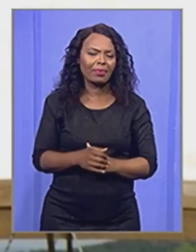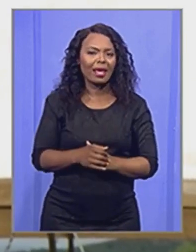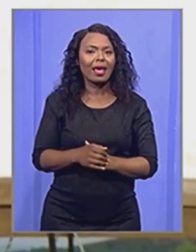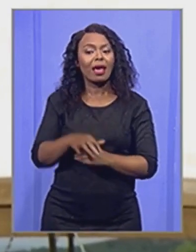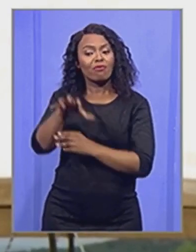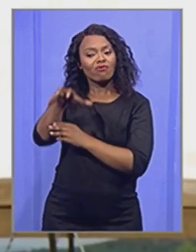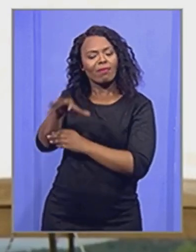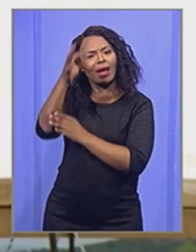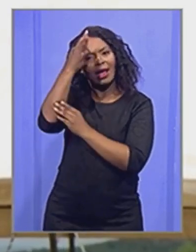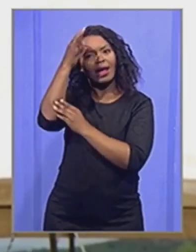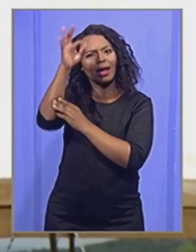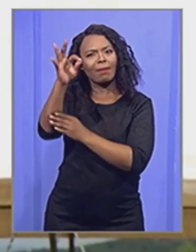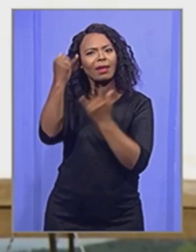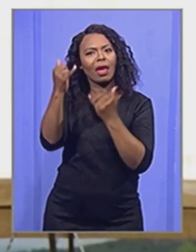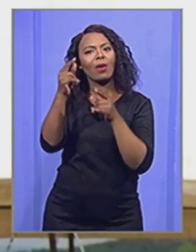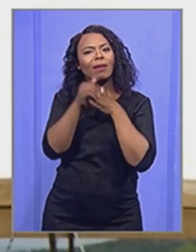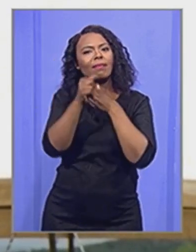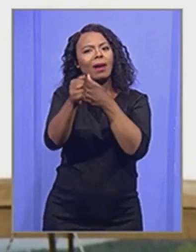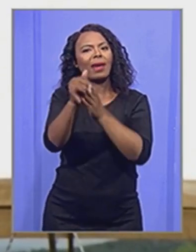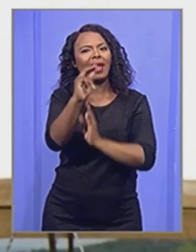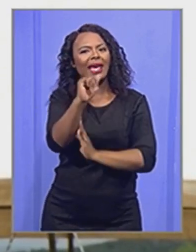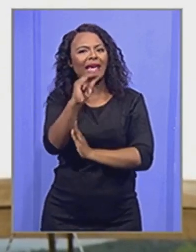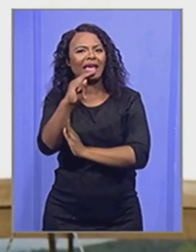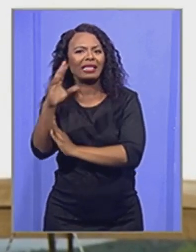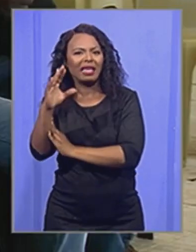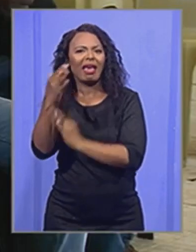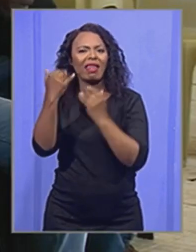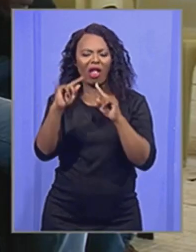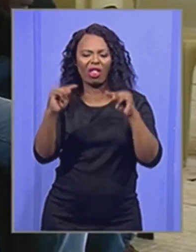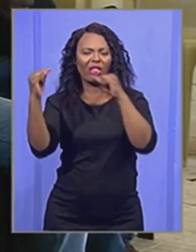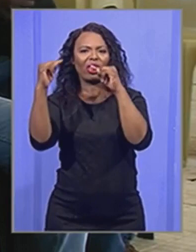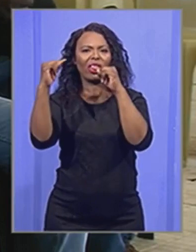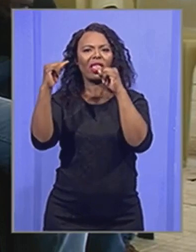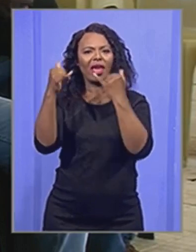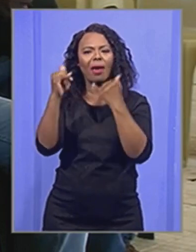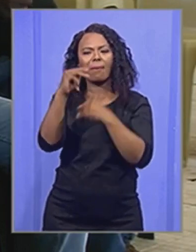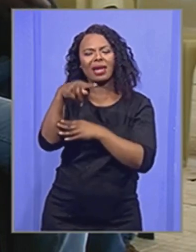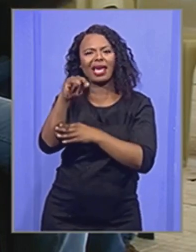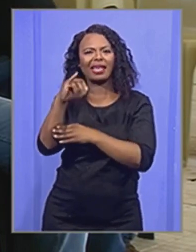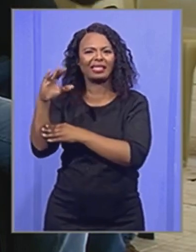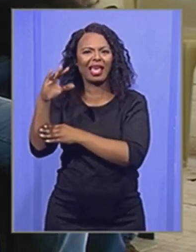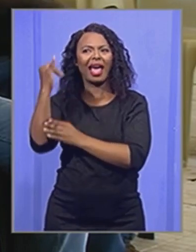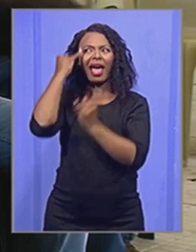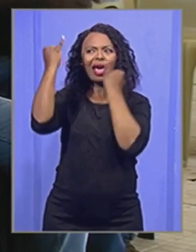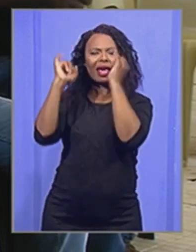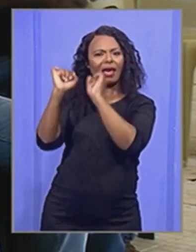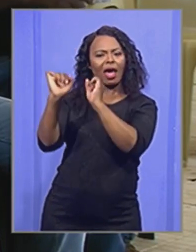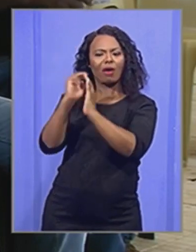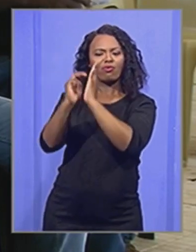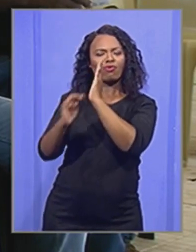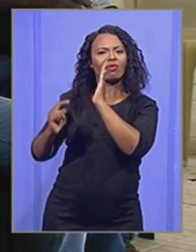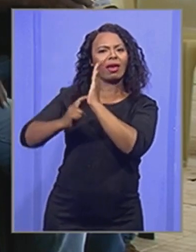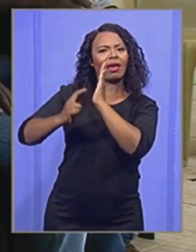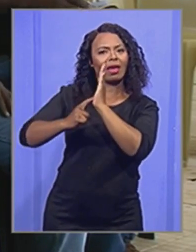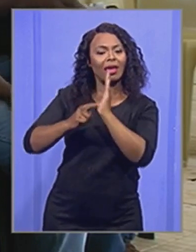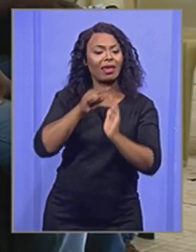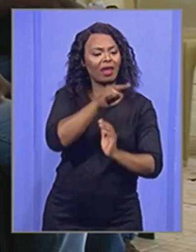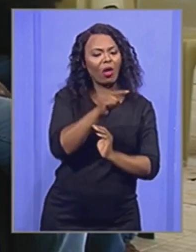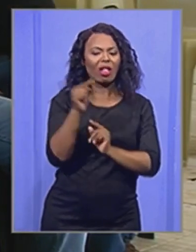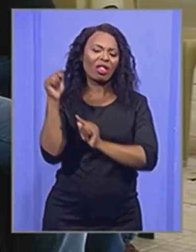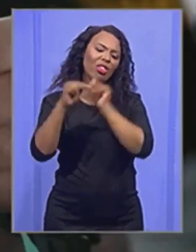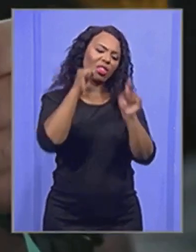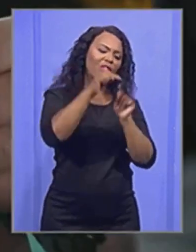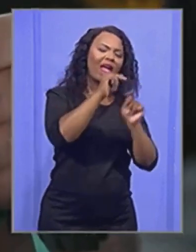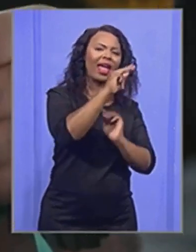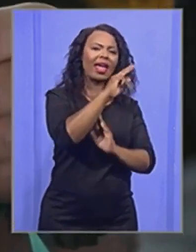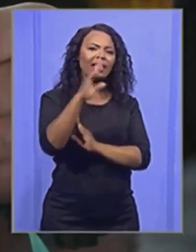e eteletseng pele ke ANC e kgalana ka gale le PAC malebana le dikakanyo tsa PAC. Lekoko le le latofatsa ANC ka go